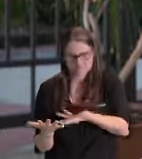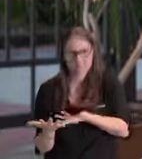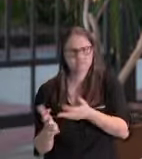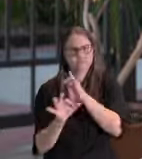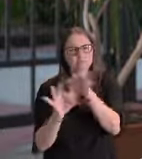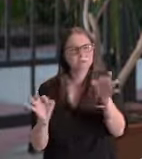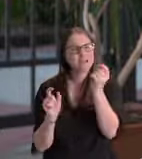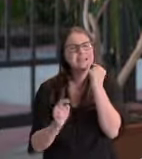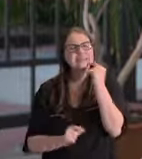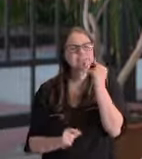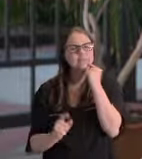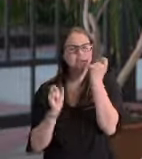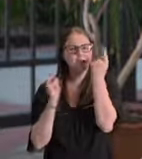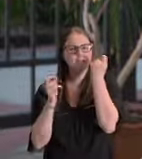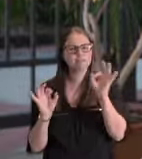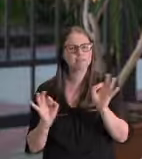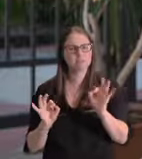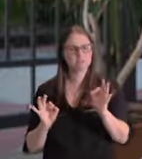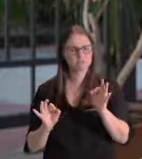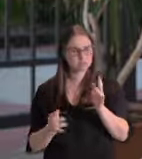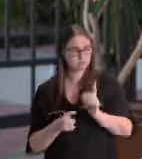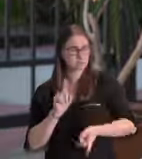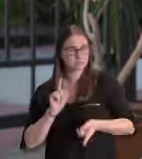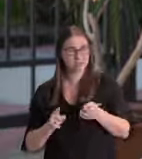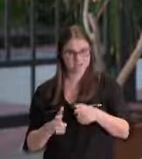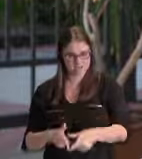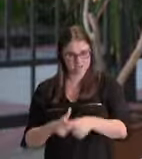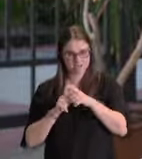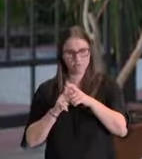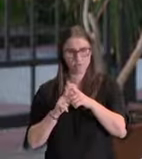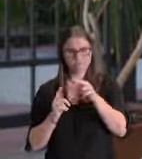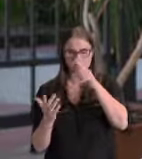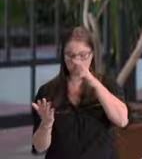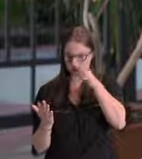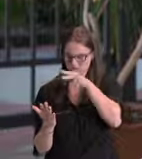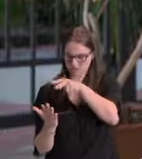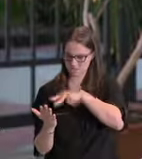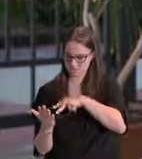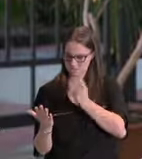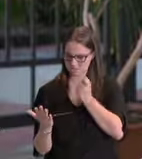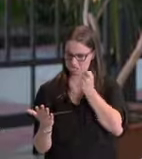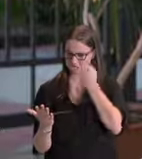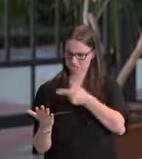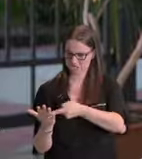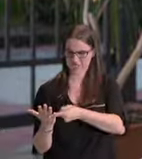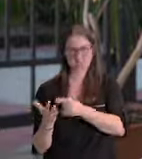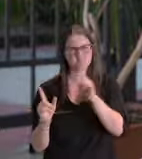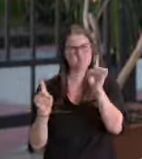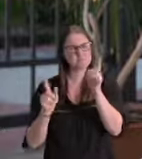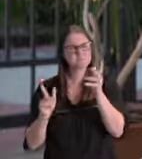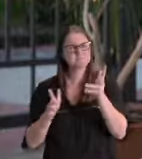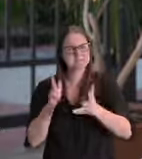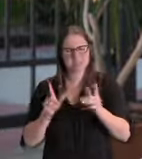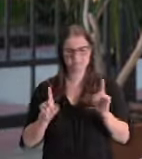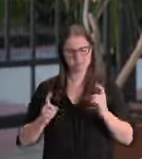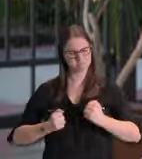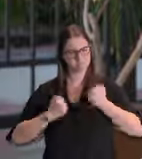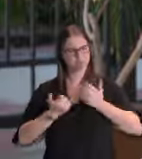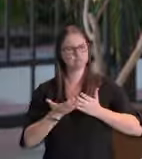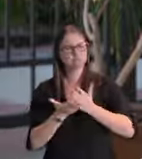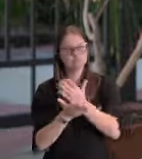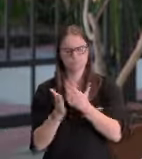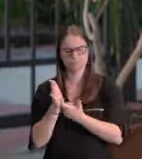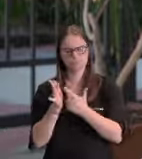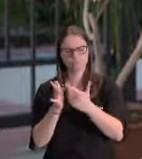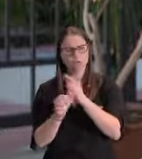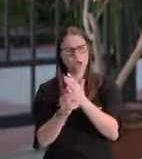understand. And sometimes it's difficult for people to actually to know what their